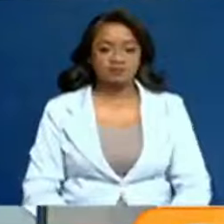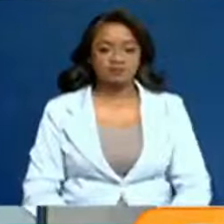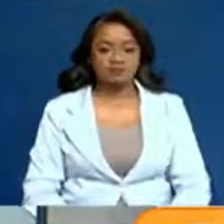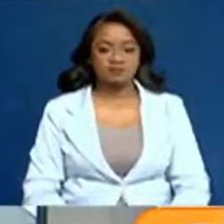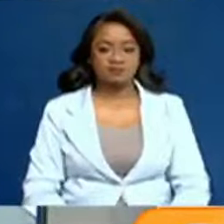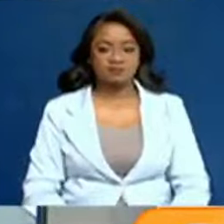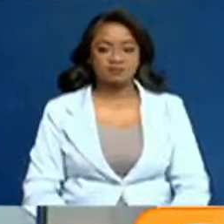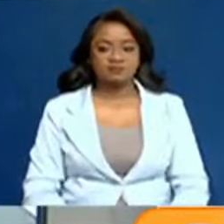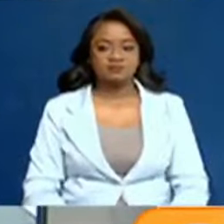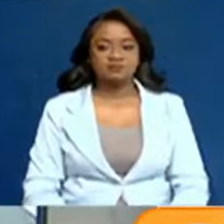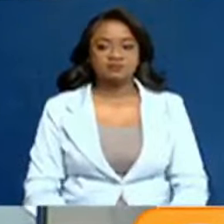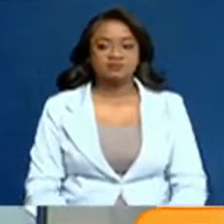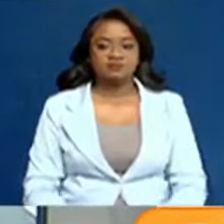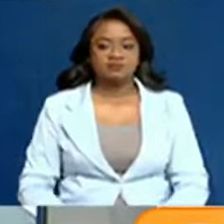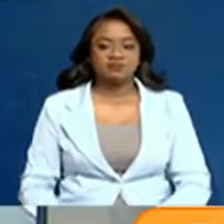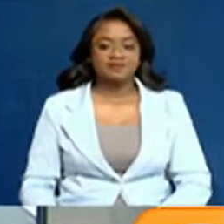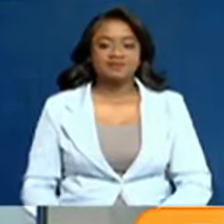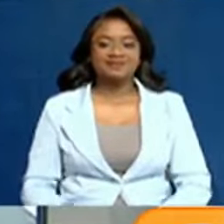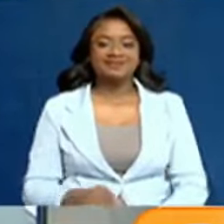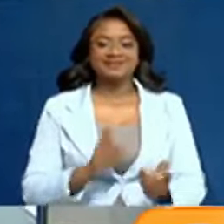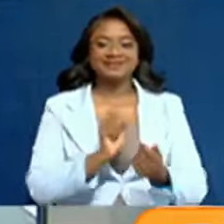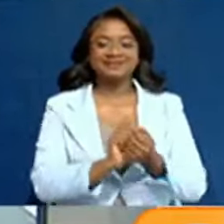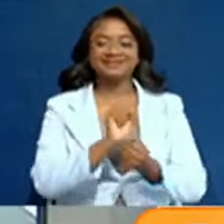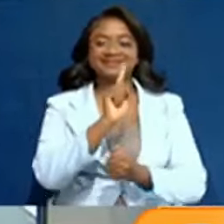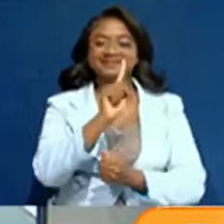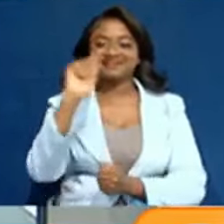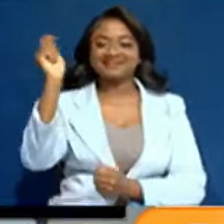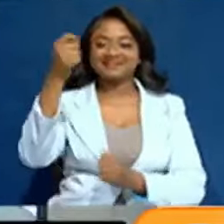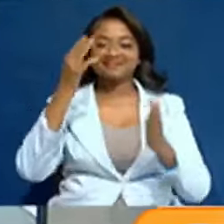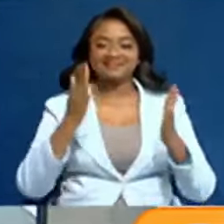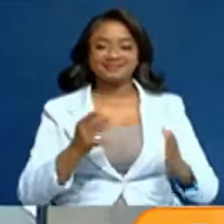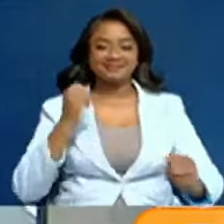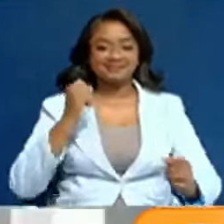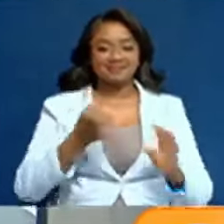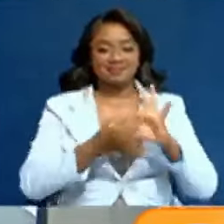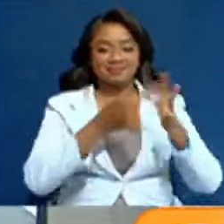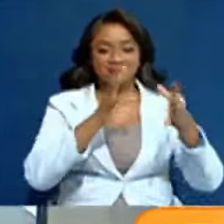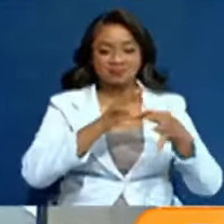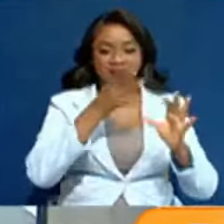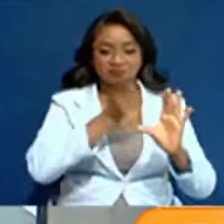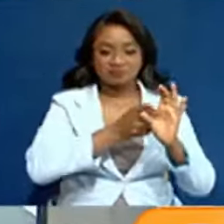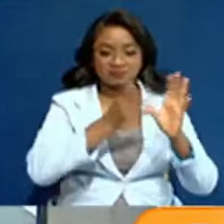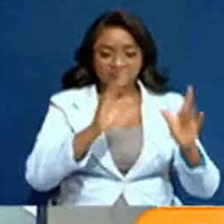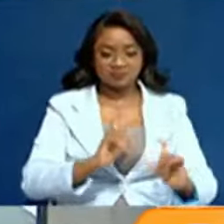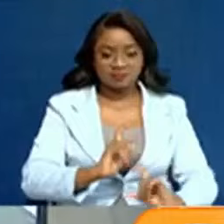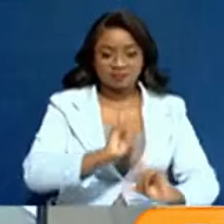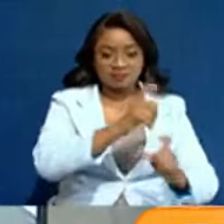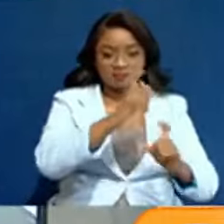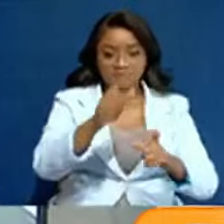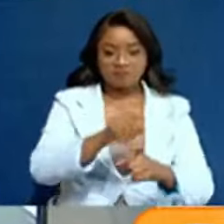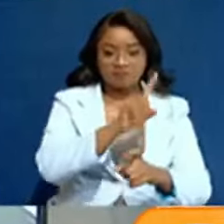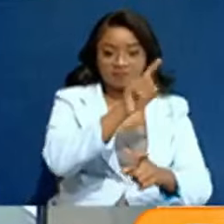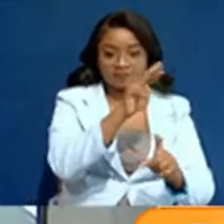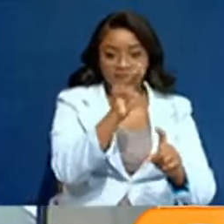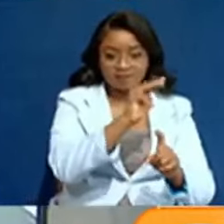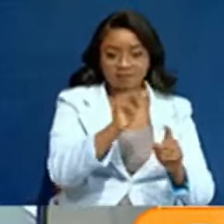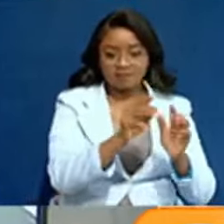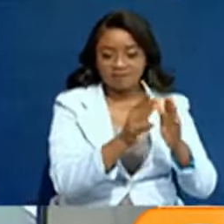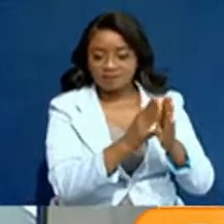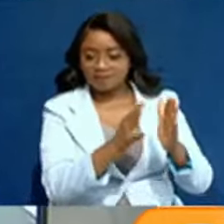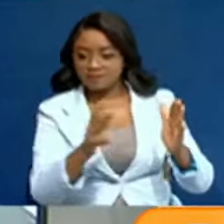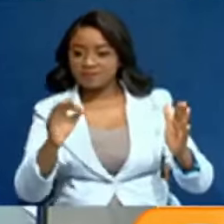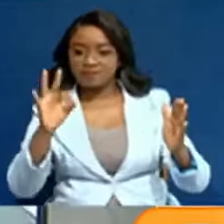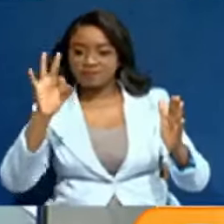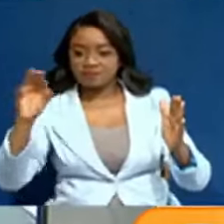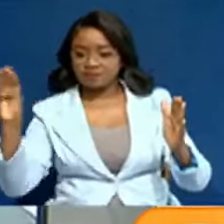Now to the Olympics, and all 11 Kenyan Olympic medalists have been awarded cash prizes of between 1 million shillings and 3 million shillings